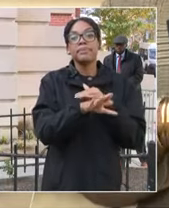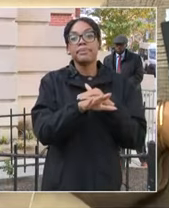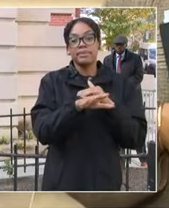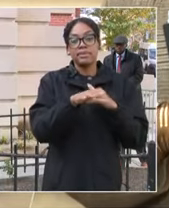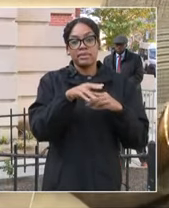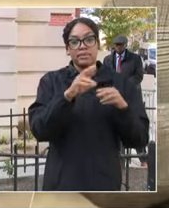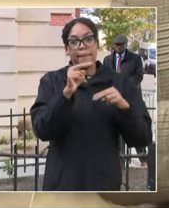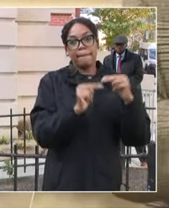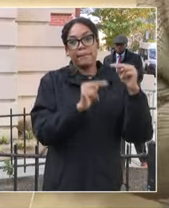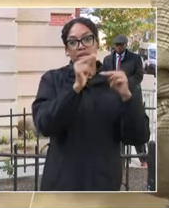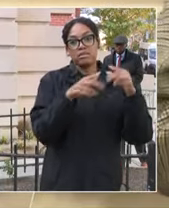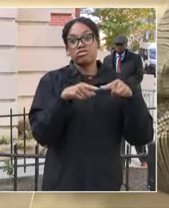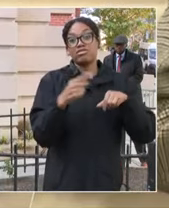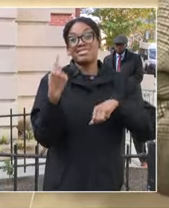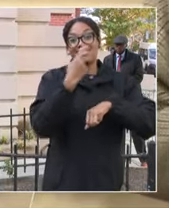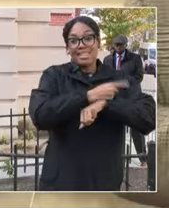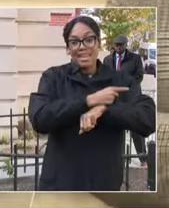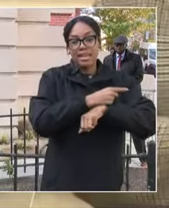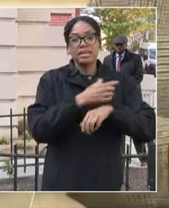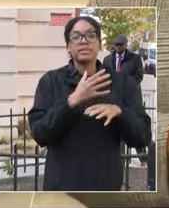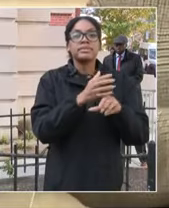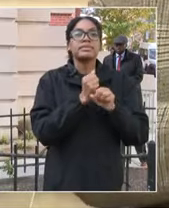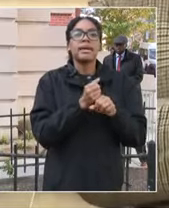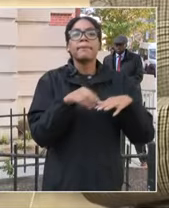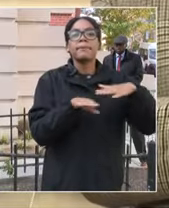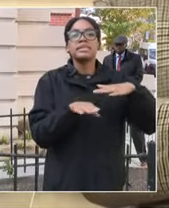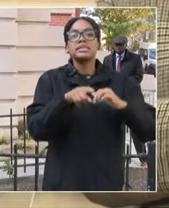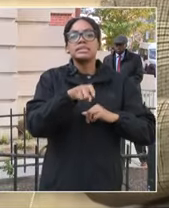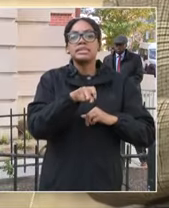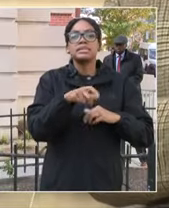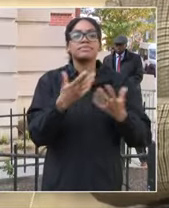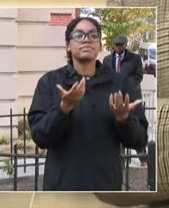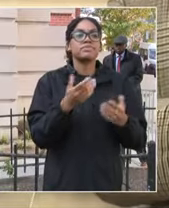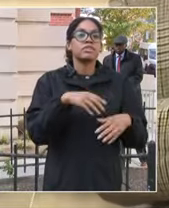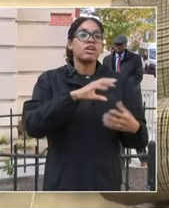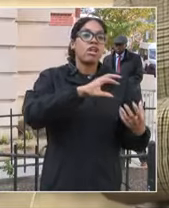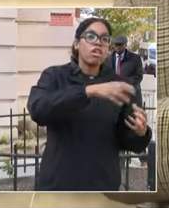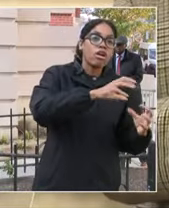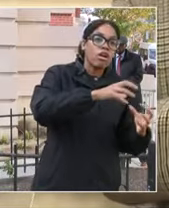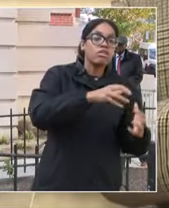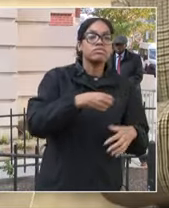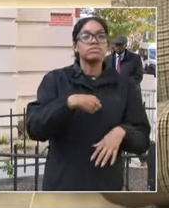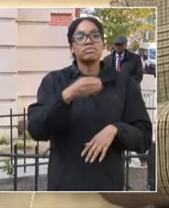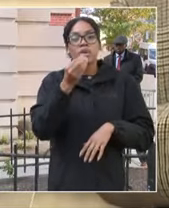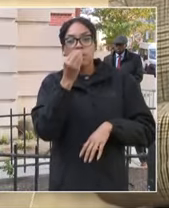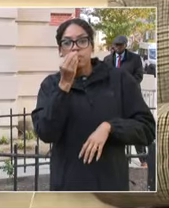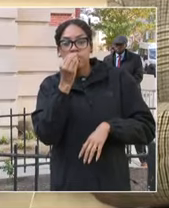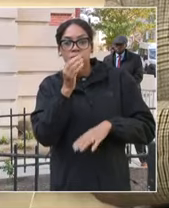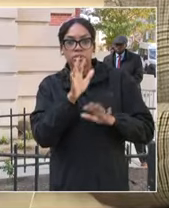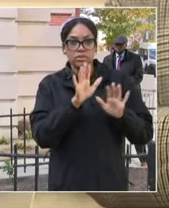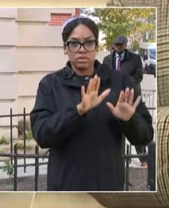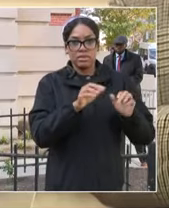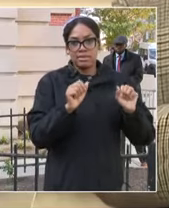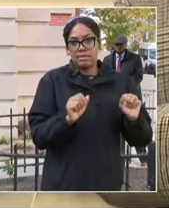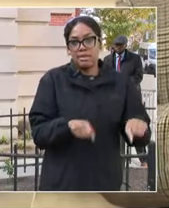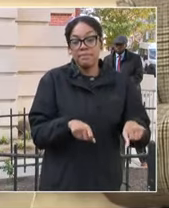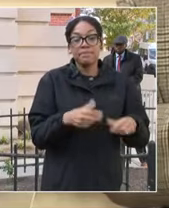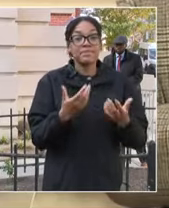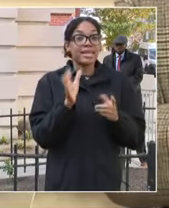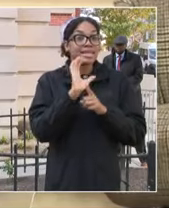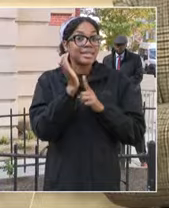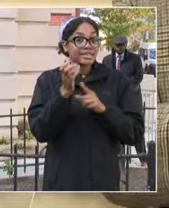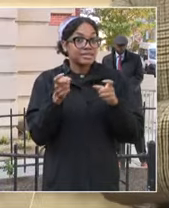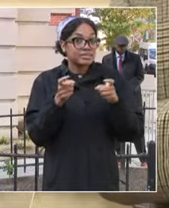basic needs like restrooms, laundry, and get connected to supportive services and case management.